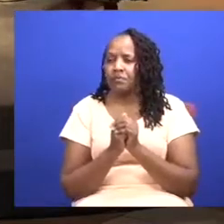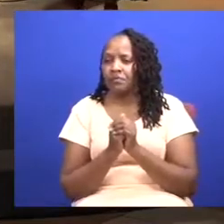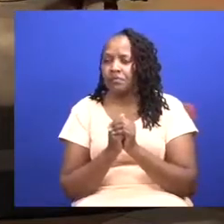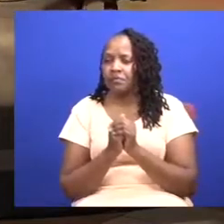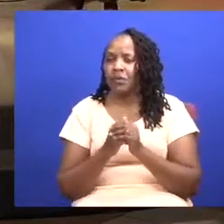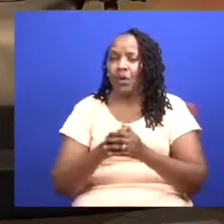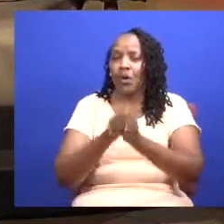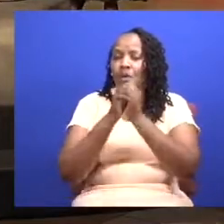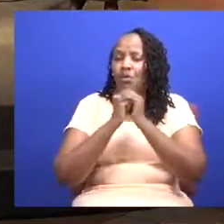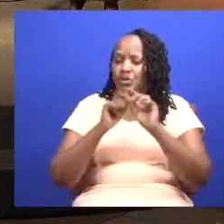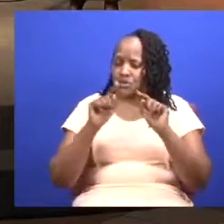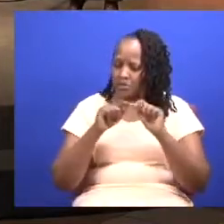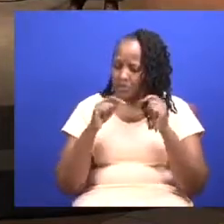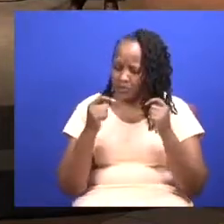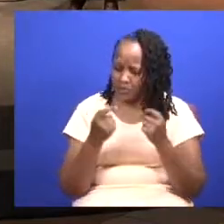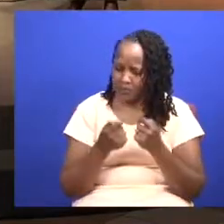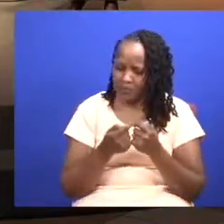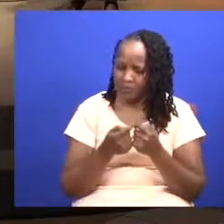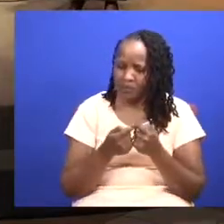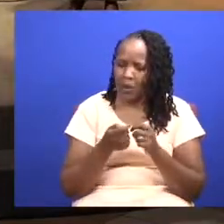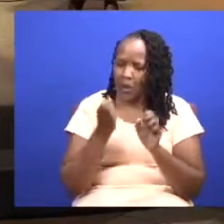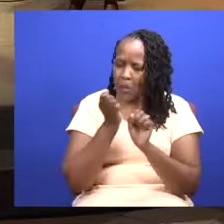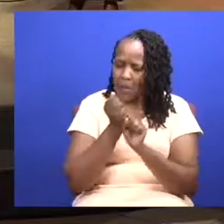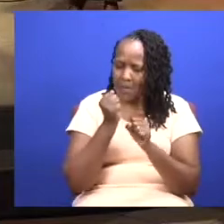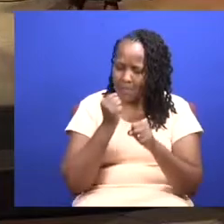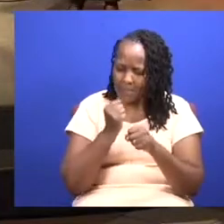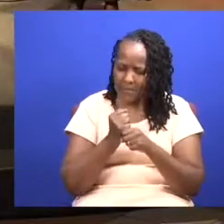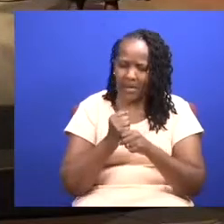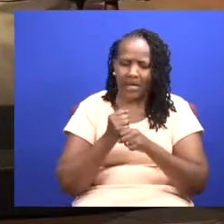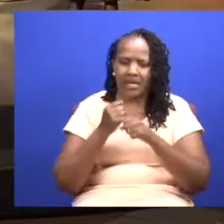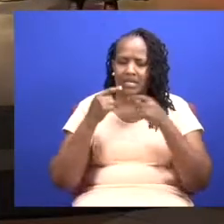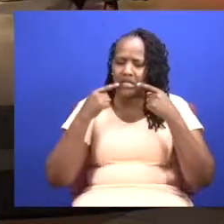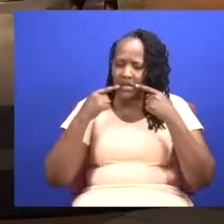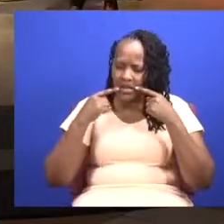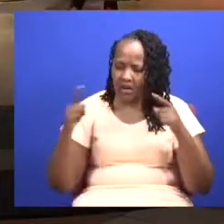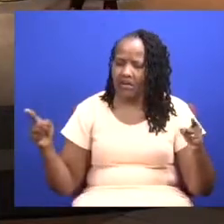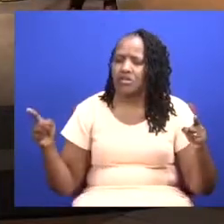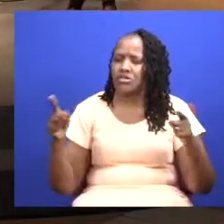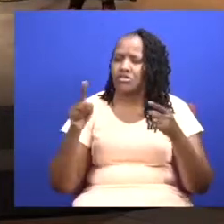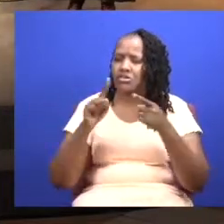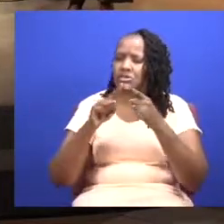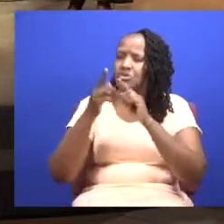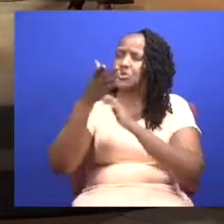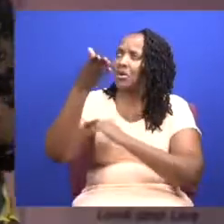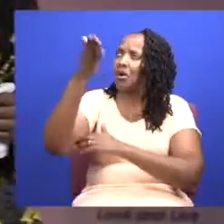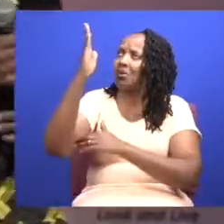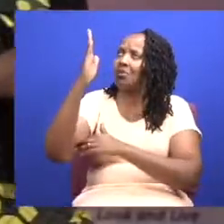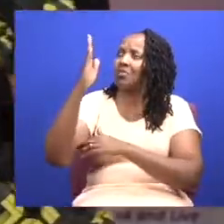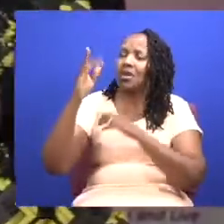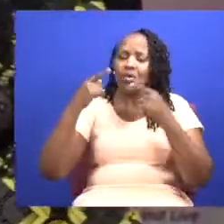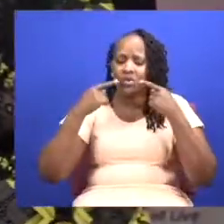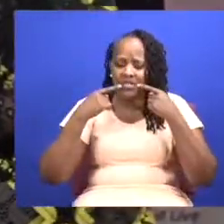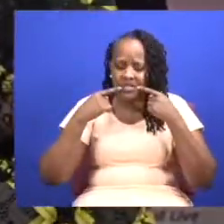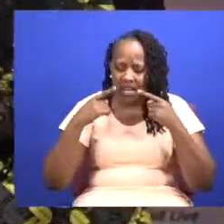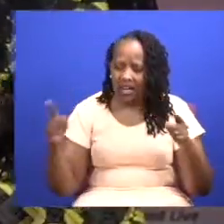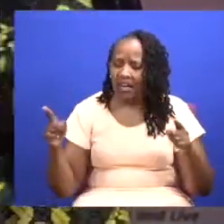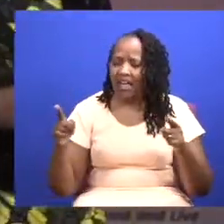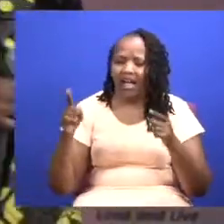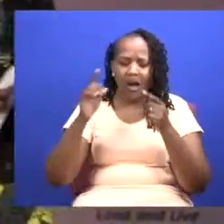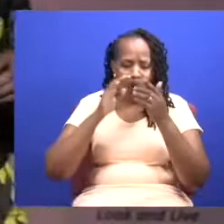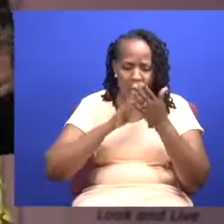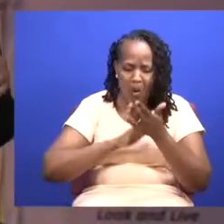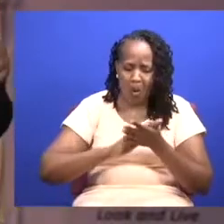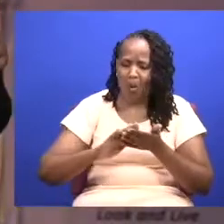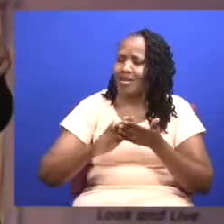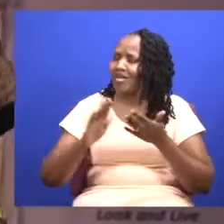And therefore, worship team, you're going to help me one more time. We just make that declaration to Yahweh.